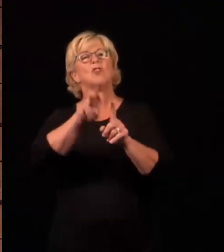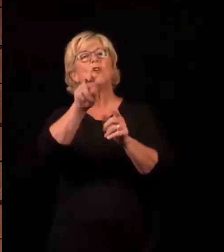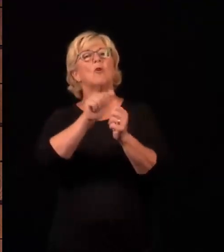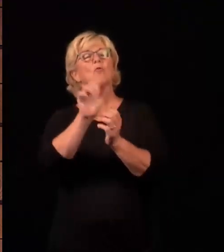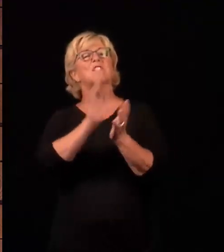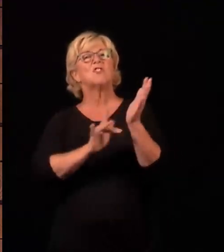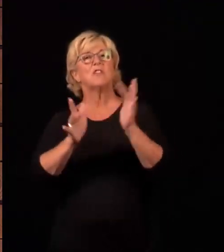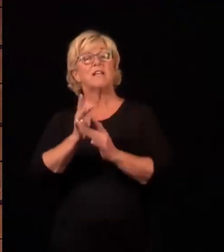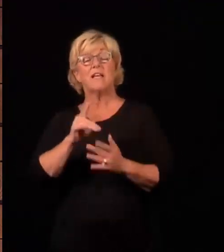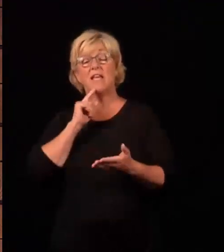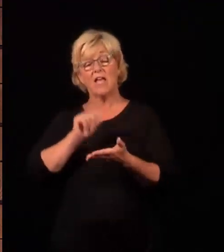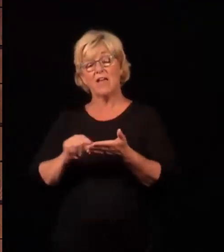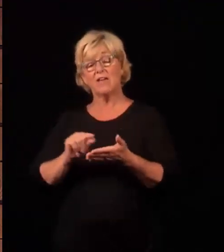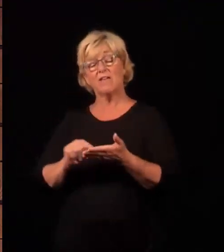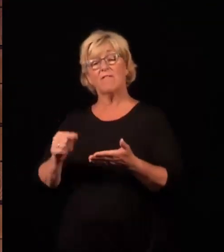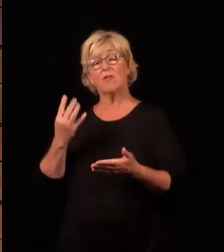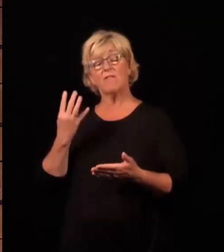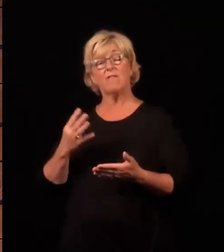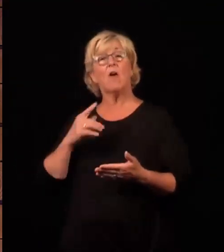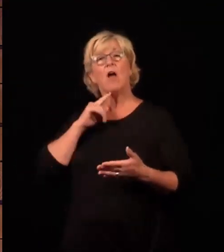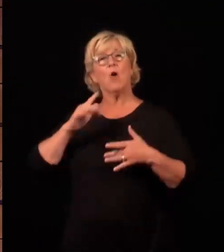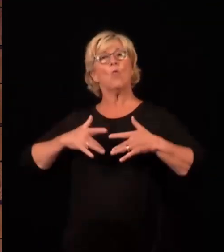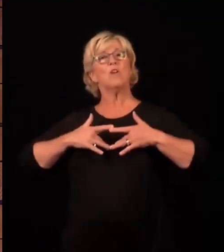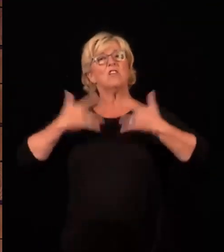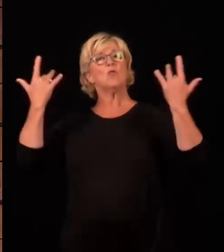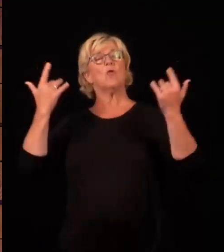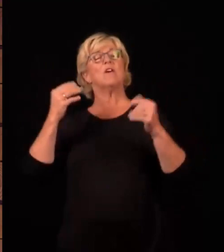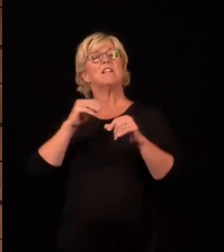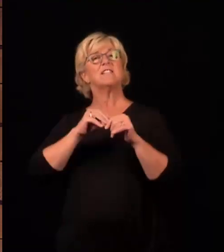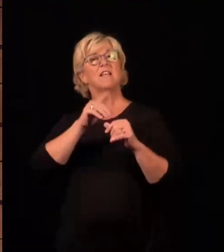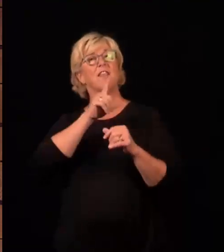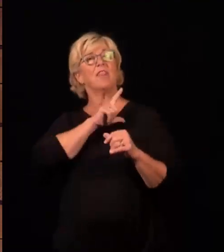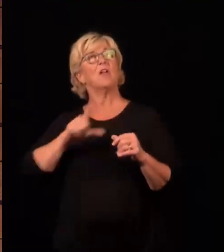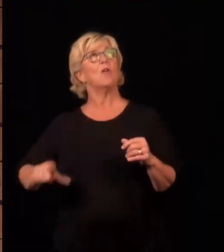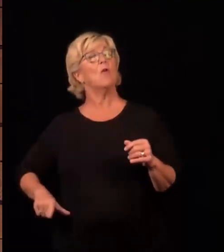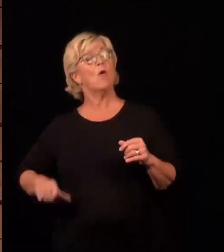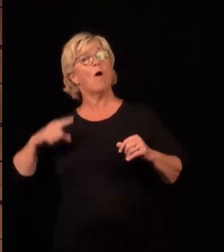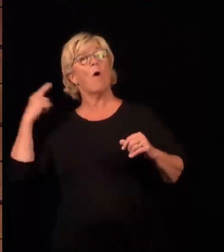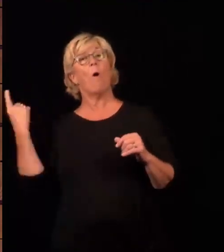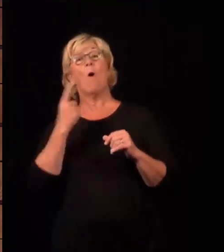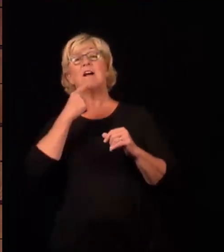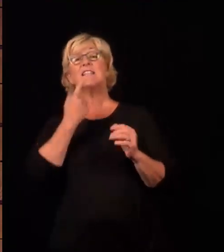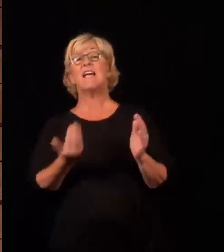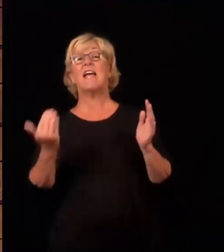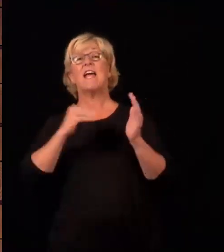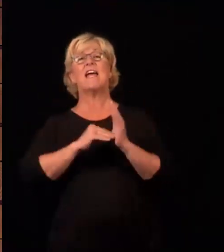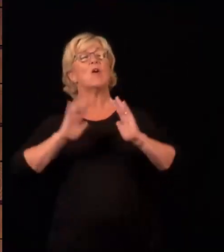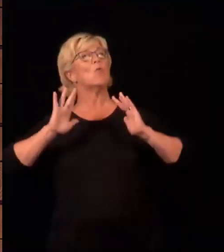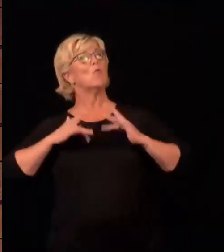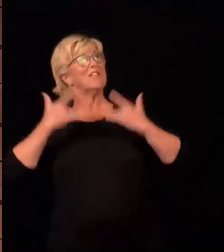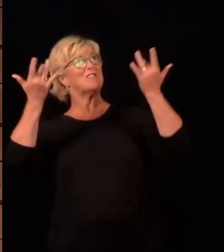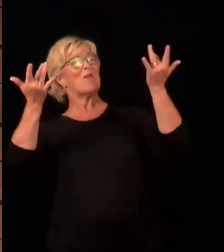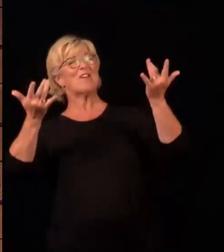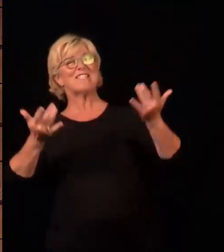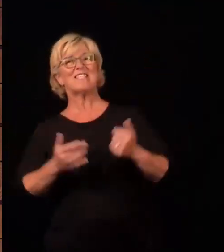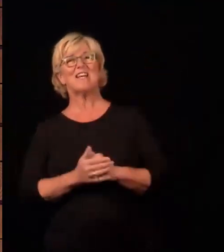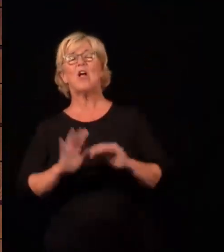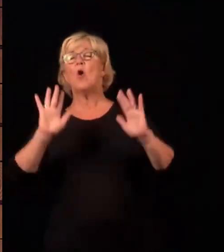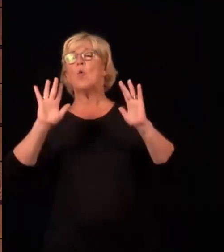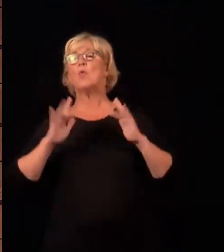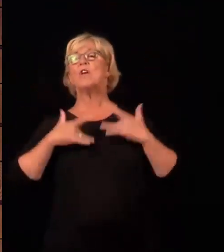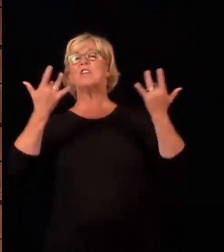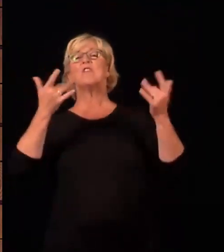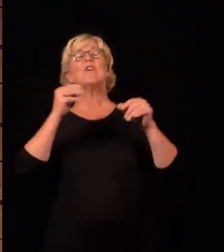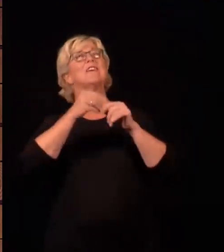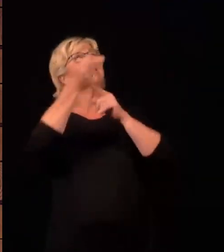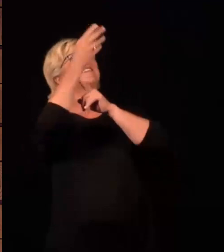it this way in verse 4, "Rejoice in the Lord always. I say it again, rejoice." Rejoice